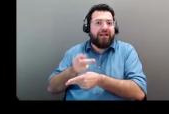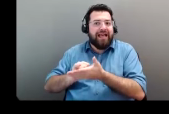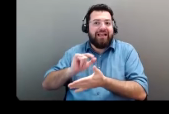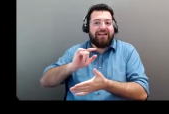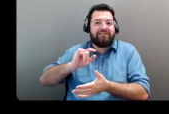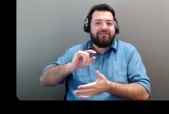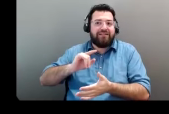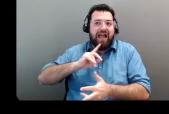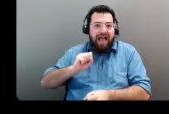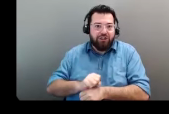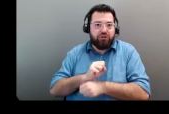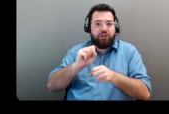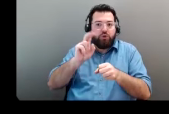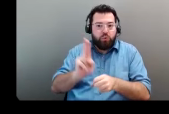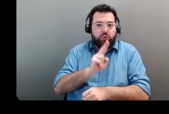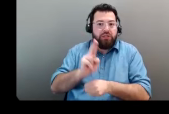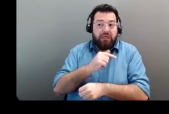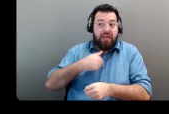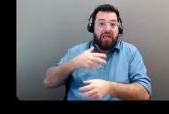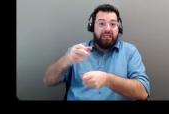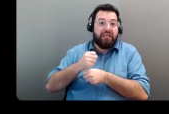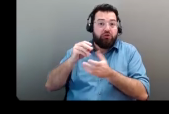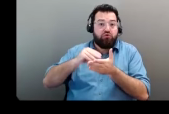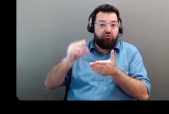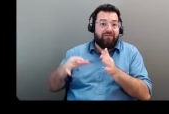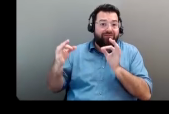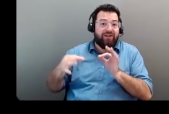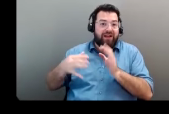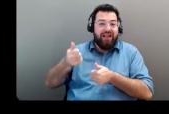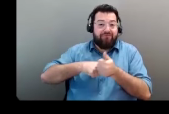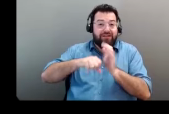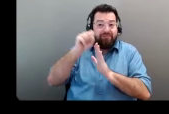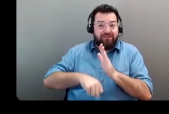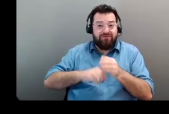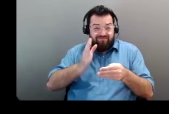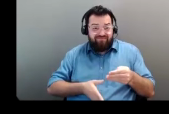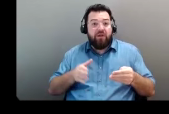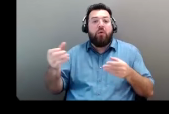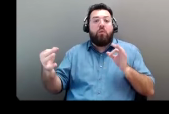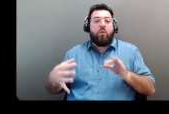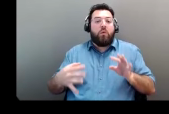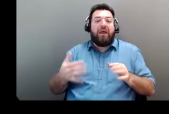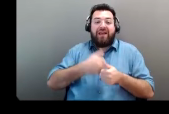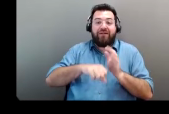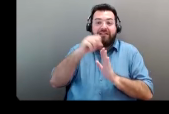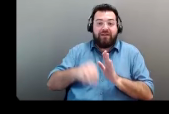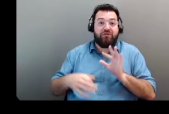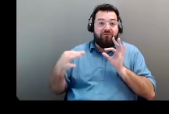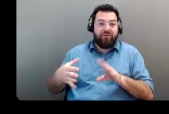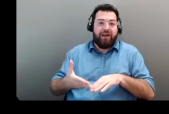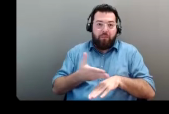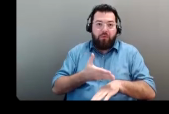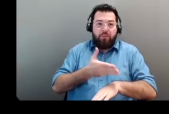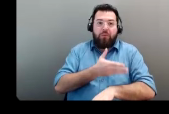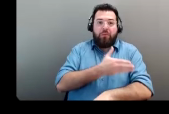being used. And I get student feedback at the end of every semester, and every semester that feedback has gotten better, to